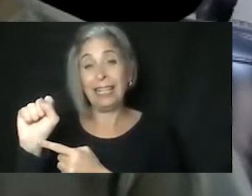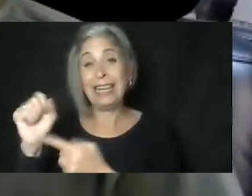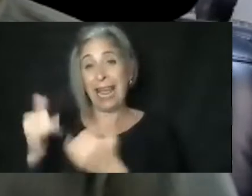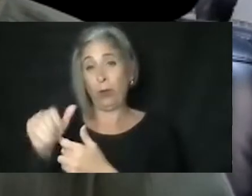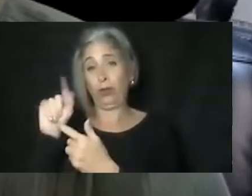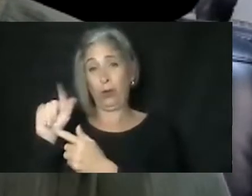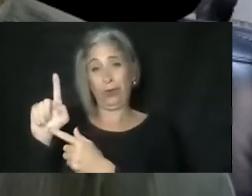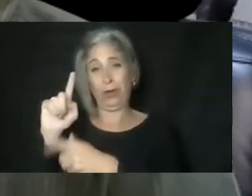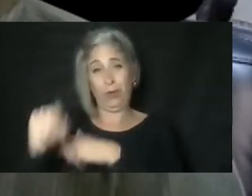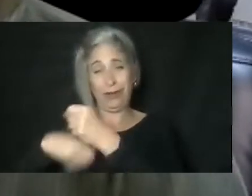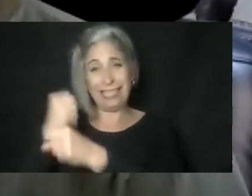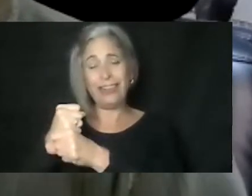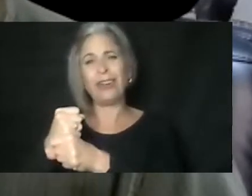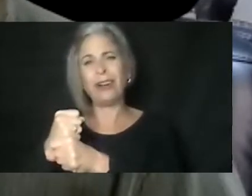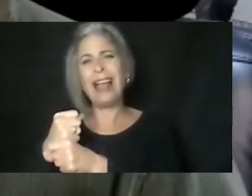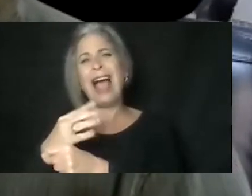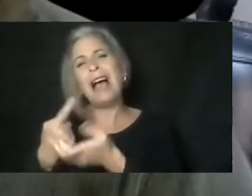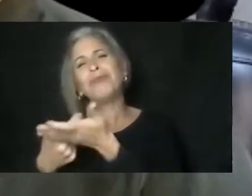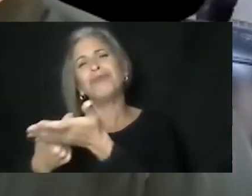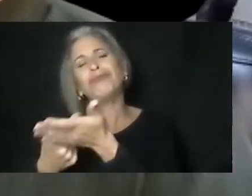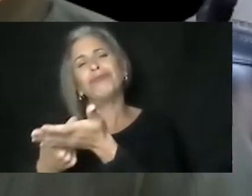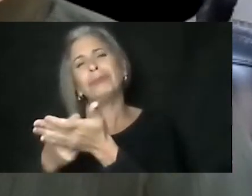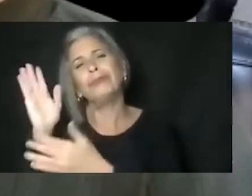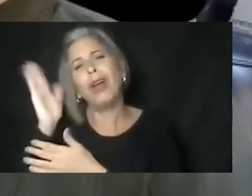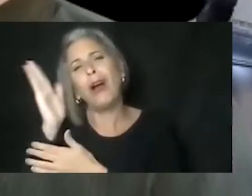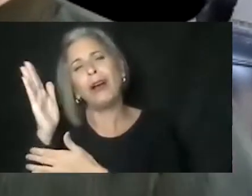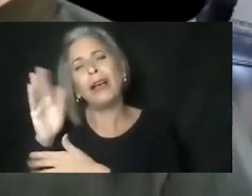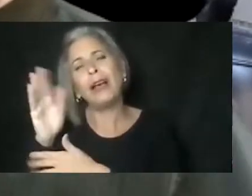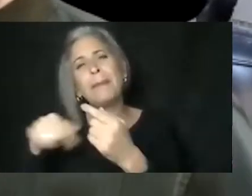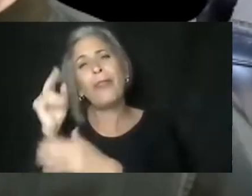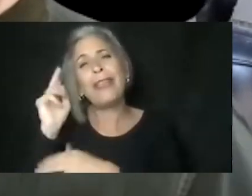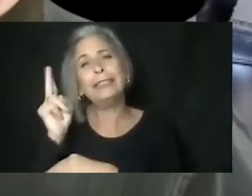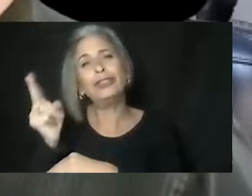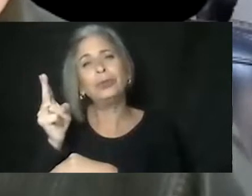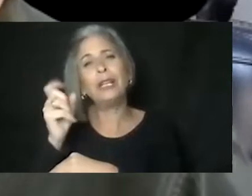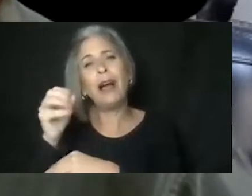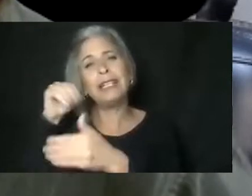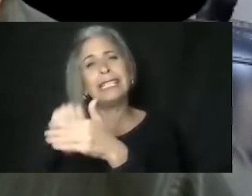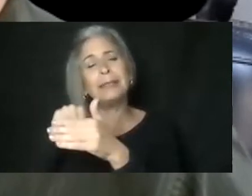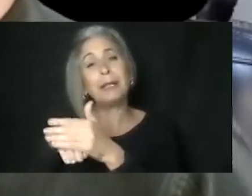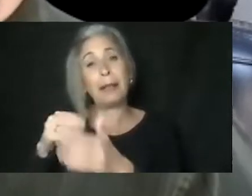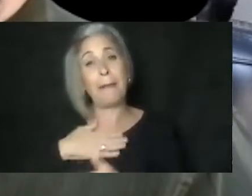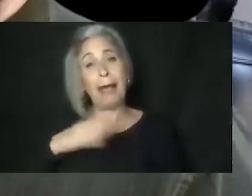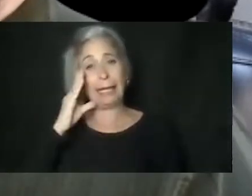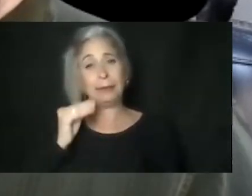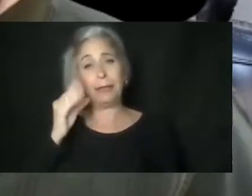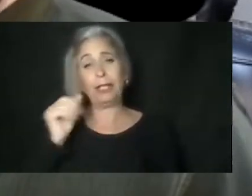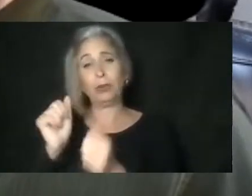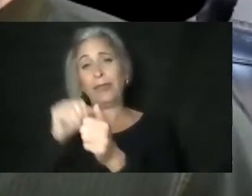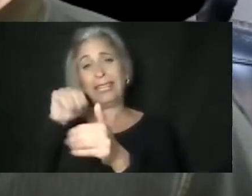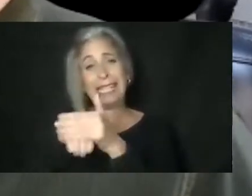A talk that I've given a couple of times is sort of a little bit on the history of accessibility and on my experience with